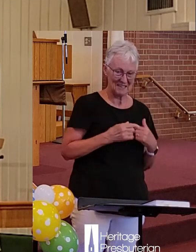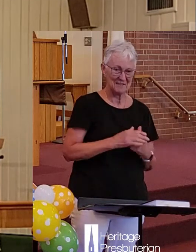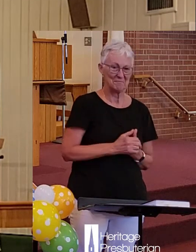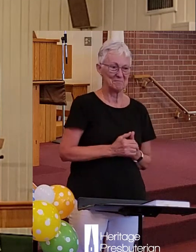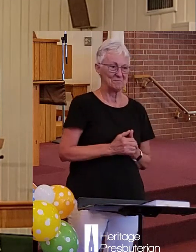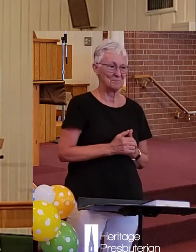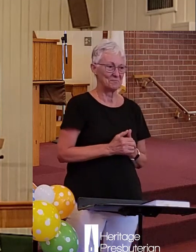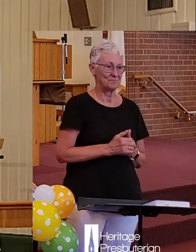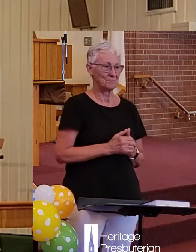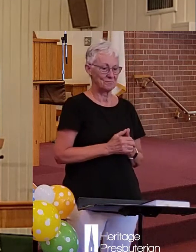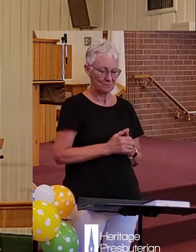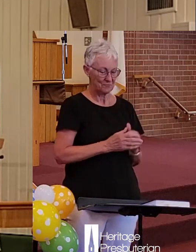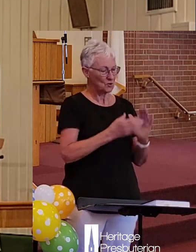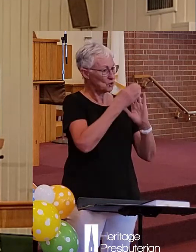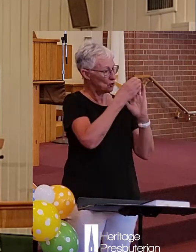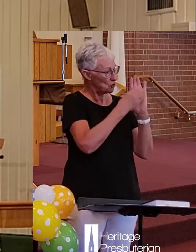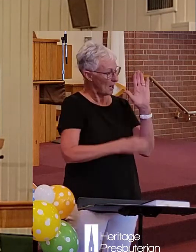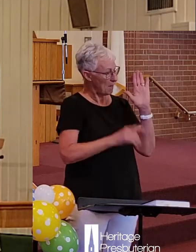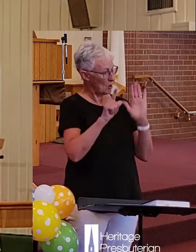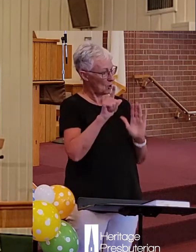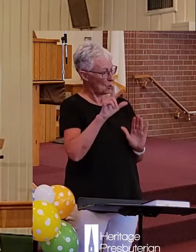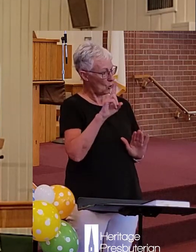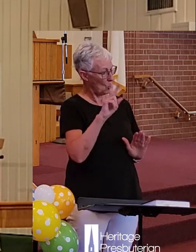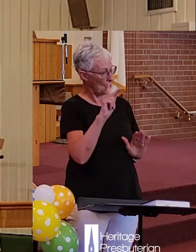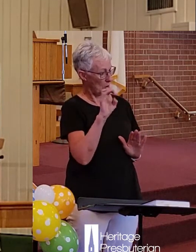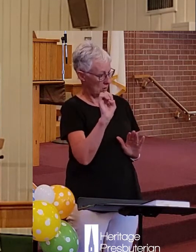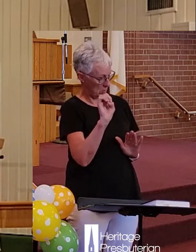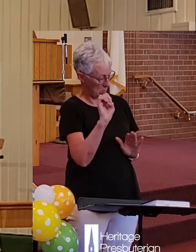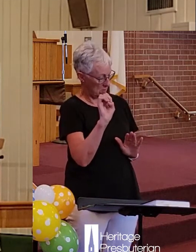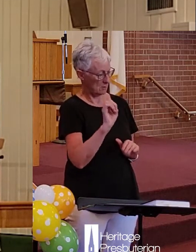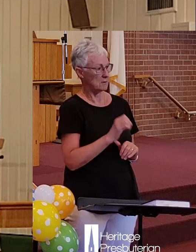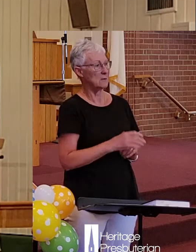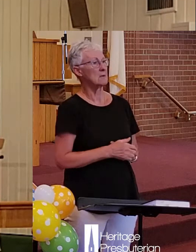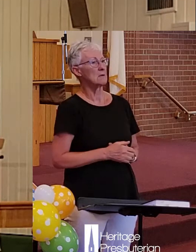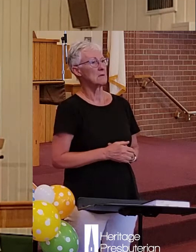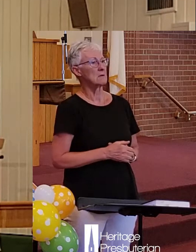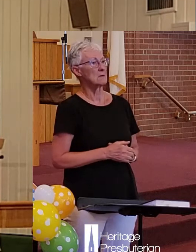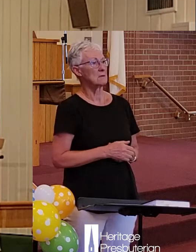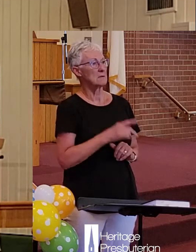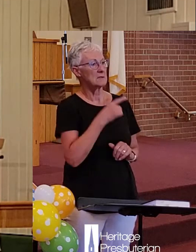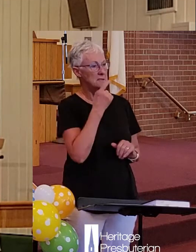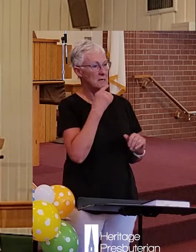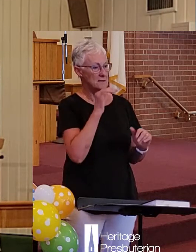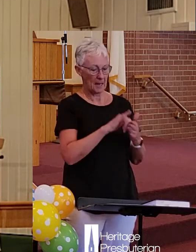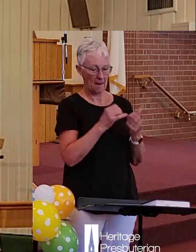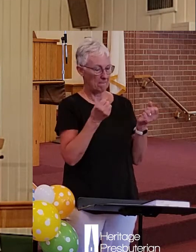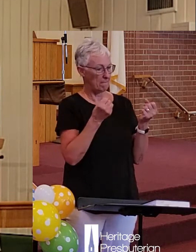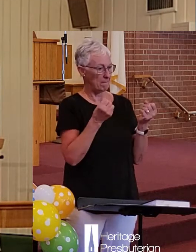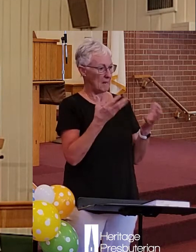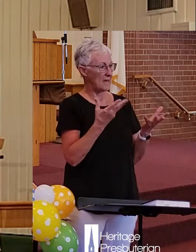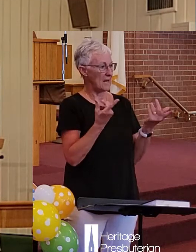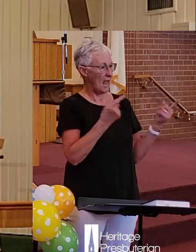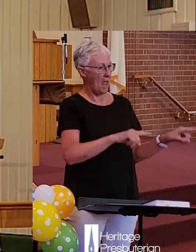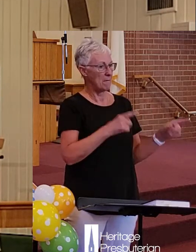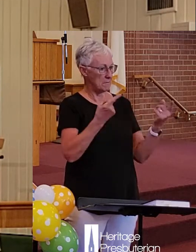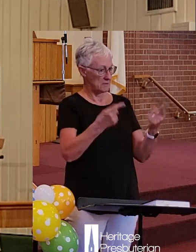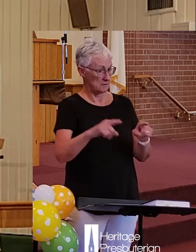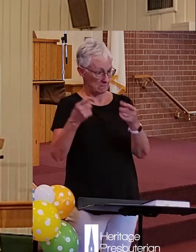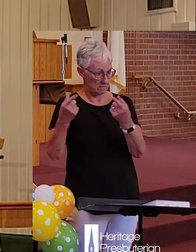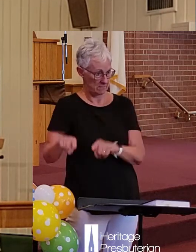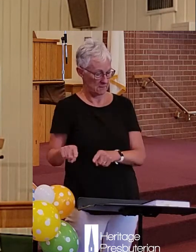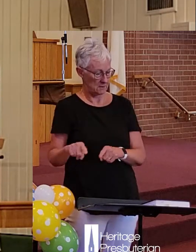Luke is deep into a story full of the active, clamorous uproar building around Christ. Jesus has been